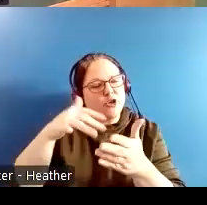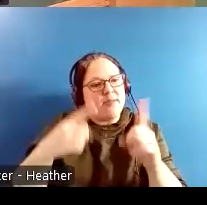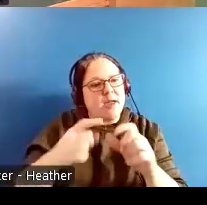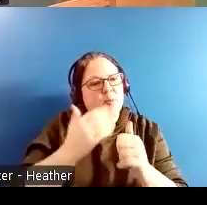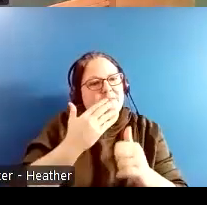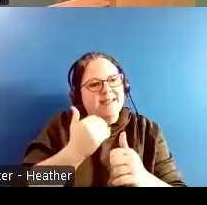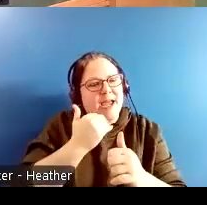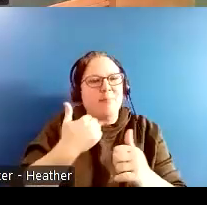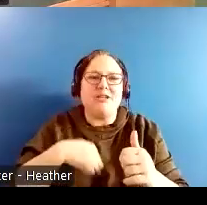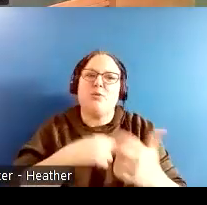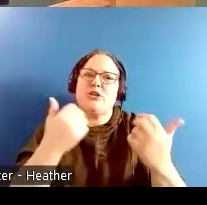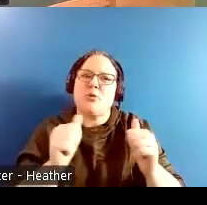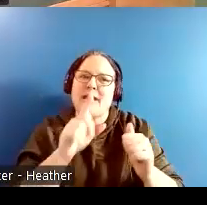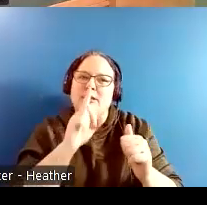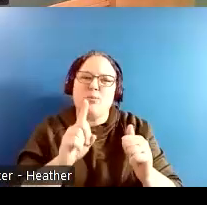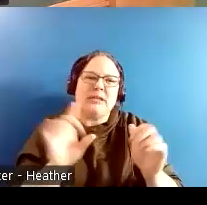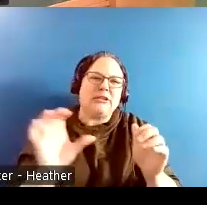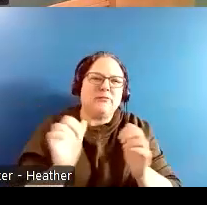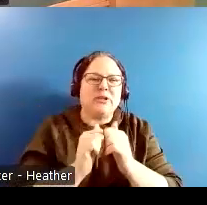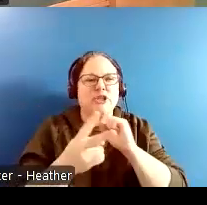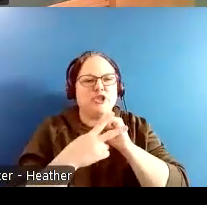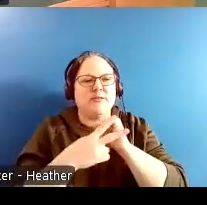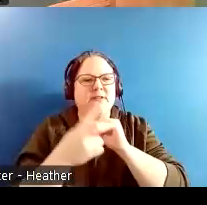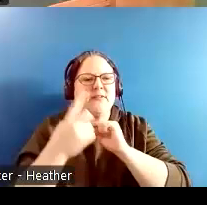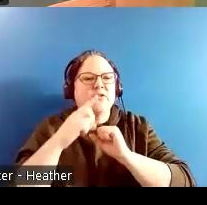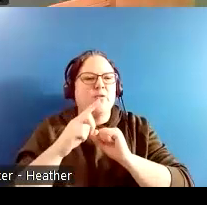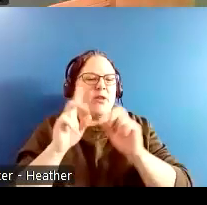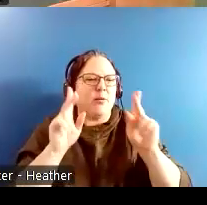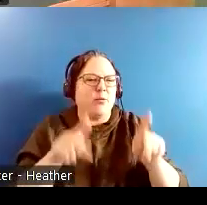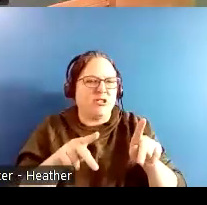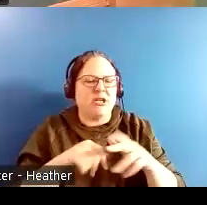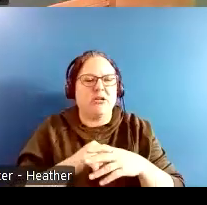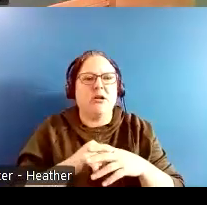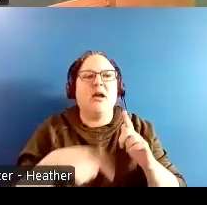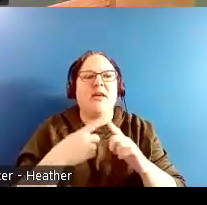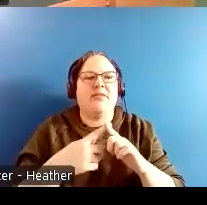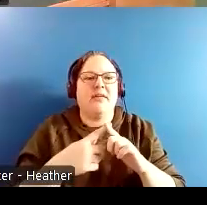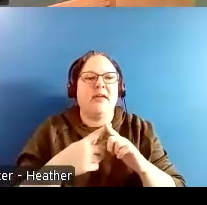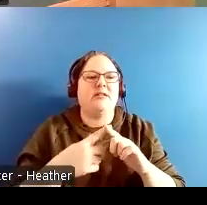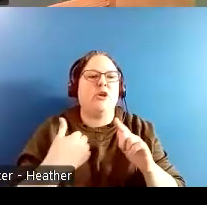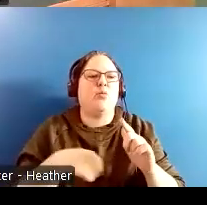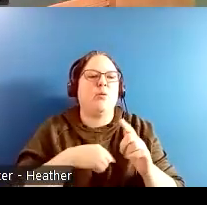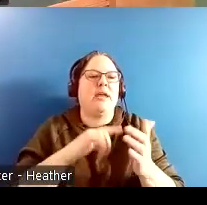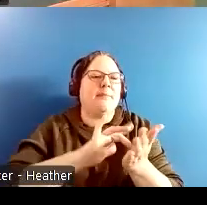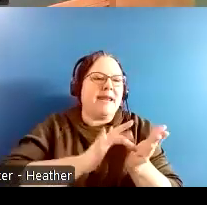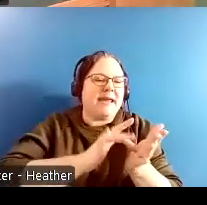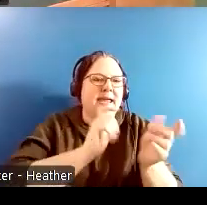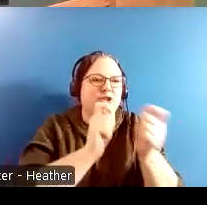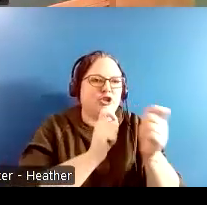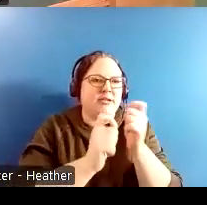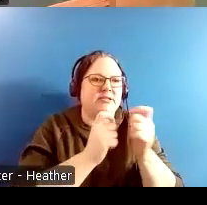tried to be conservative about the savings for the insurer. And then we medication adjusted it to current dollars.